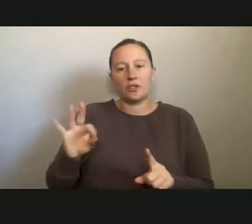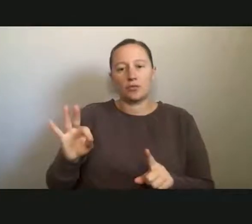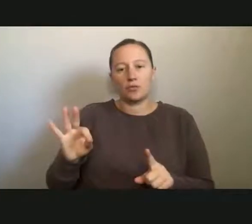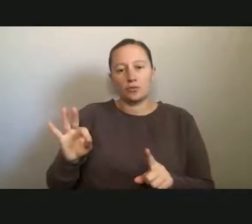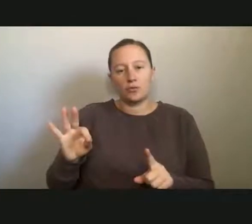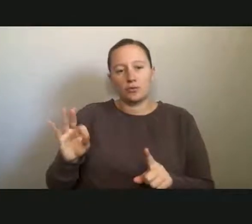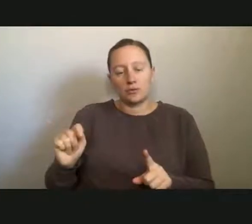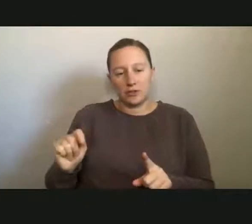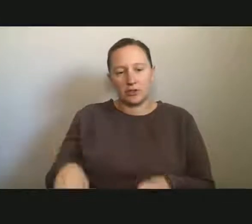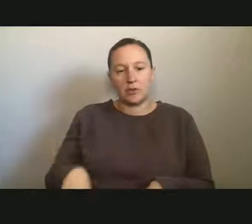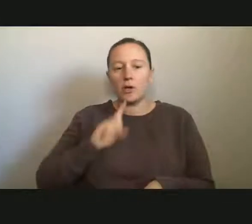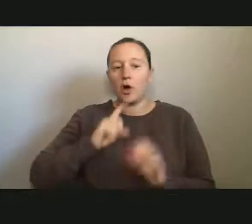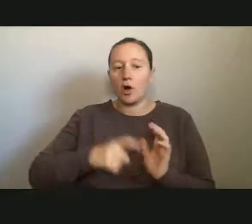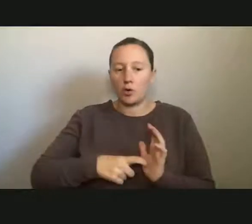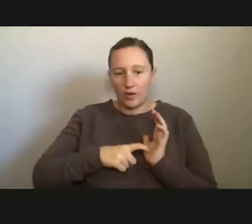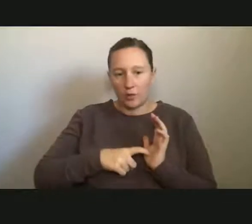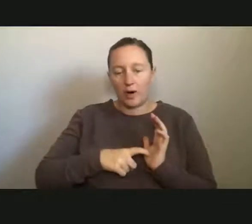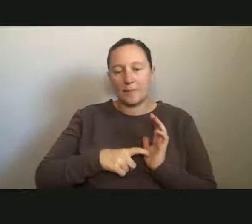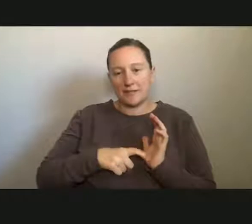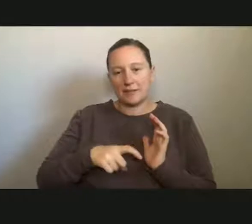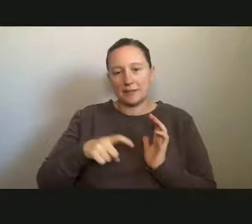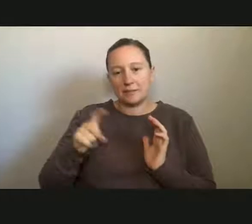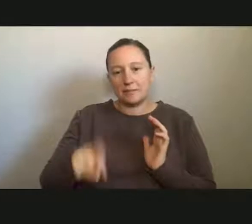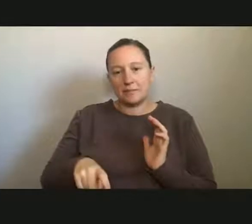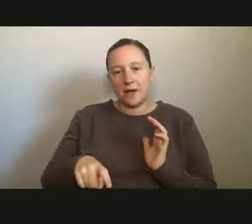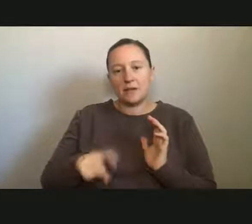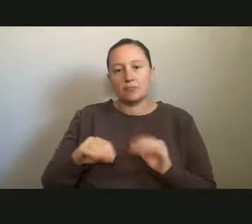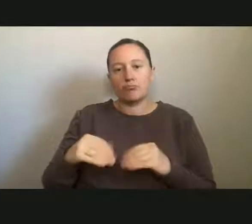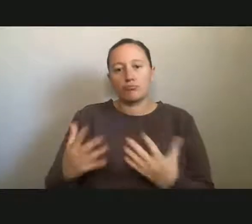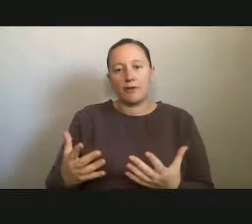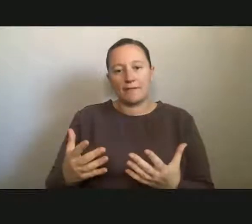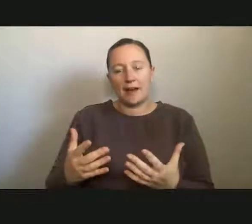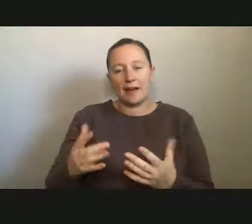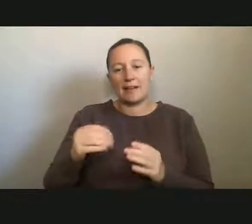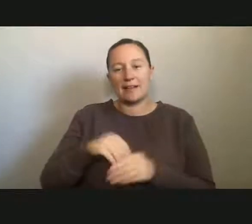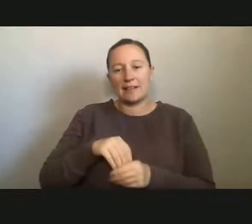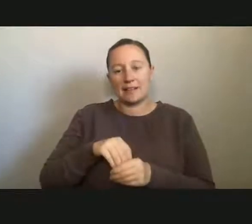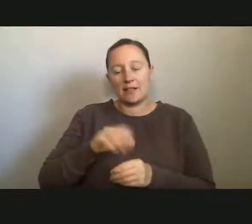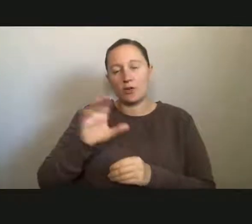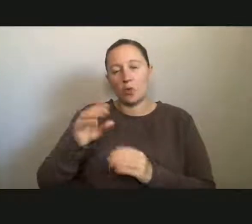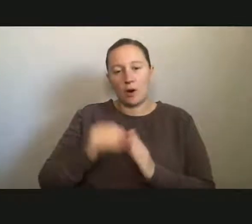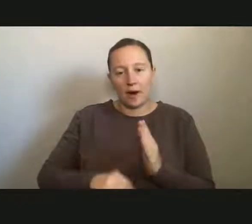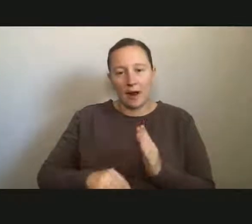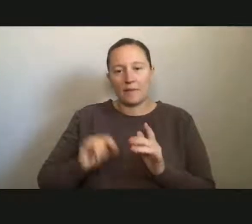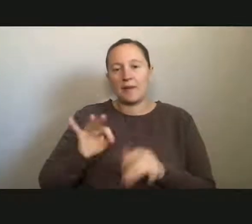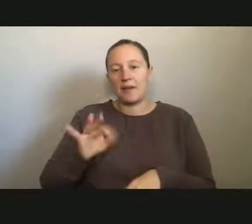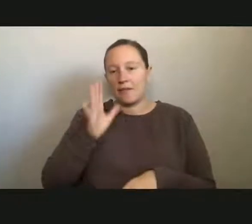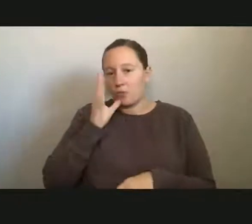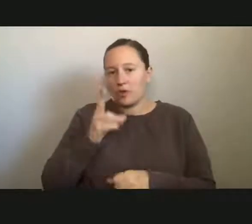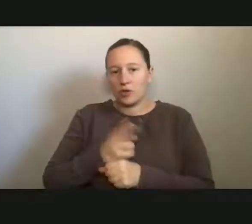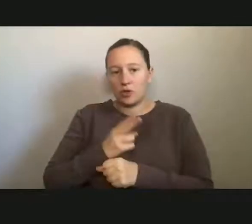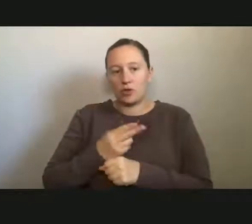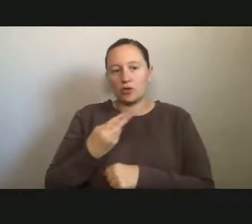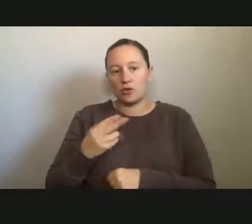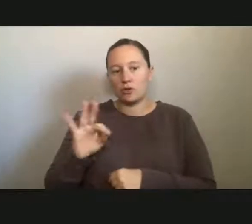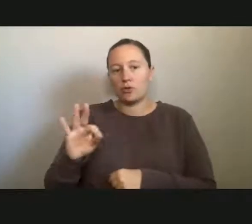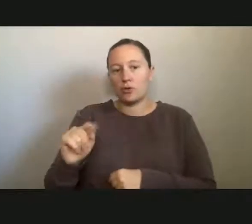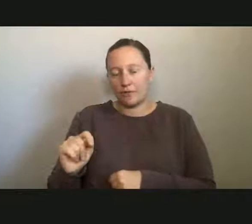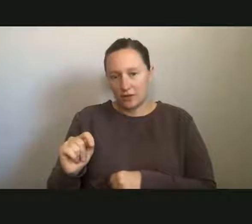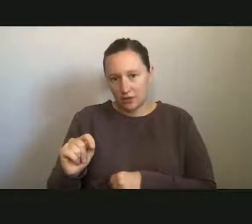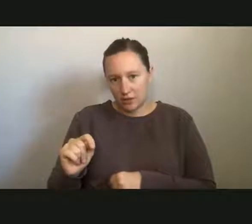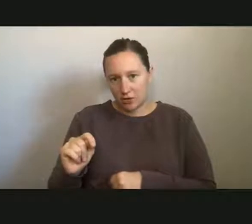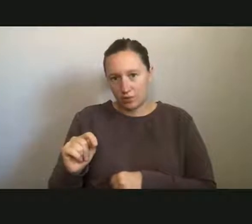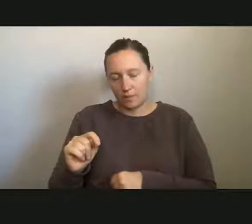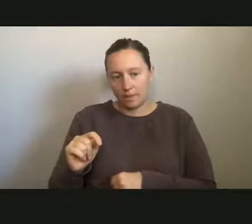are requirements that you would need to provide in your application if you're going to be using human fetal